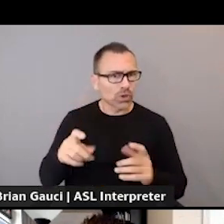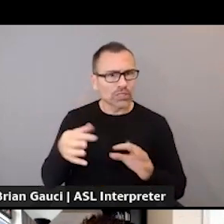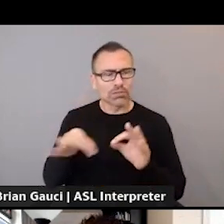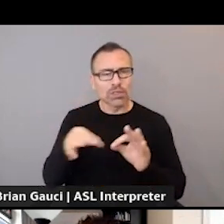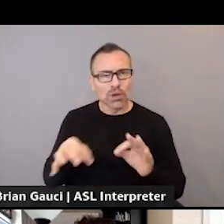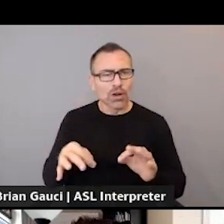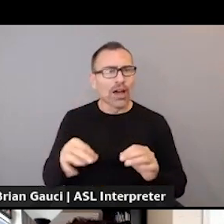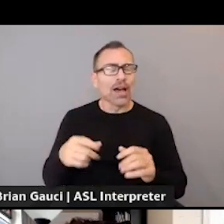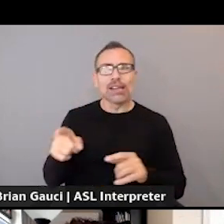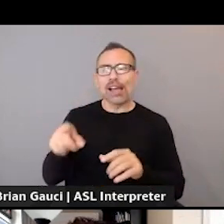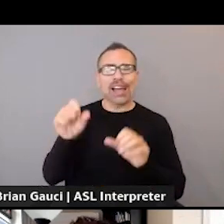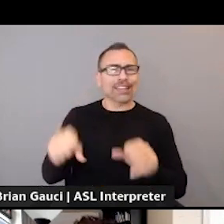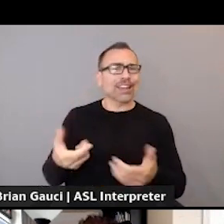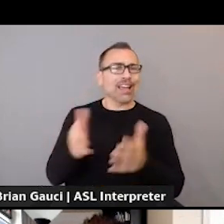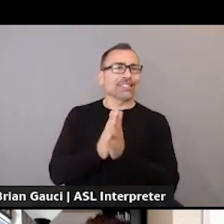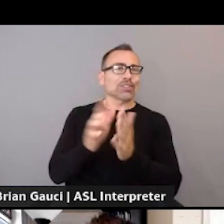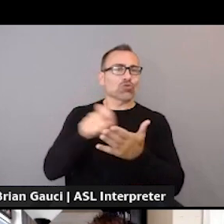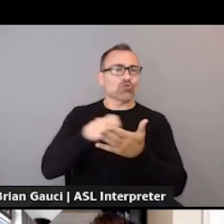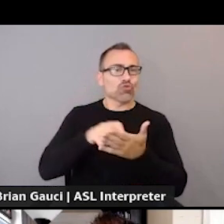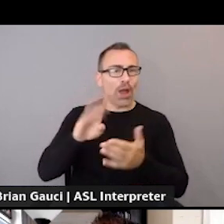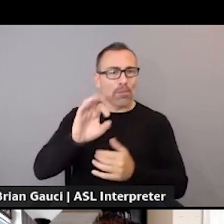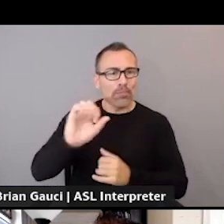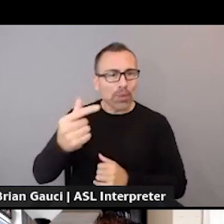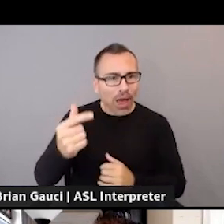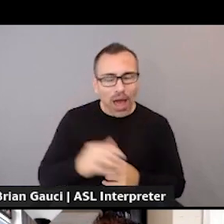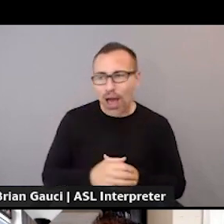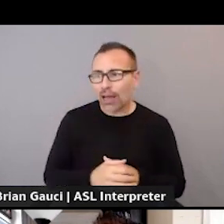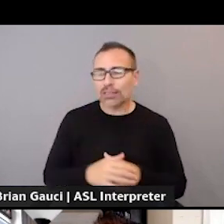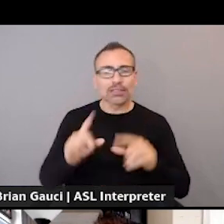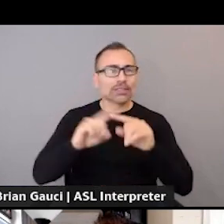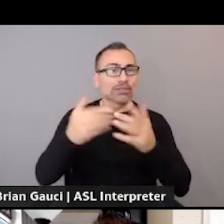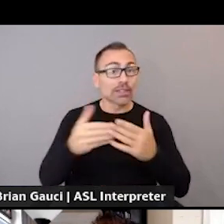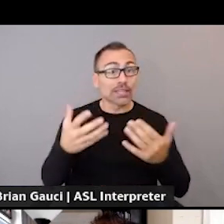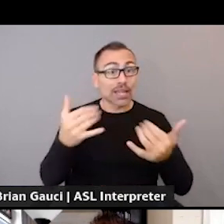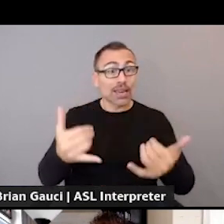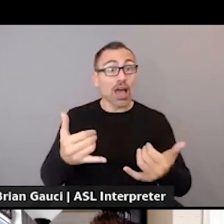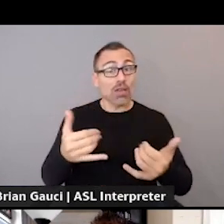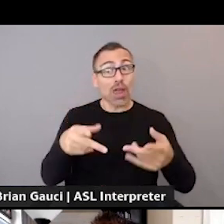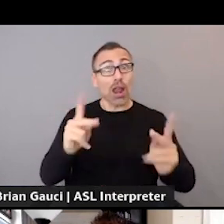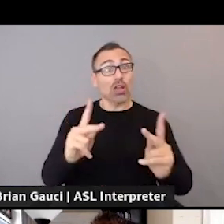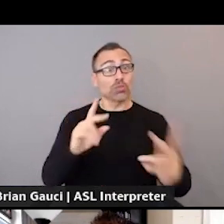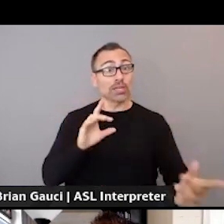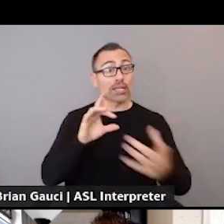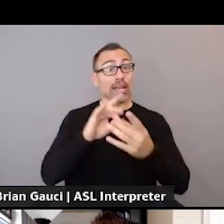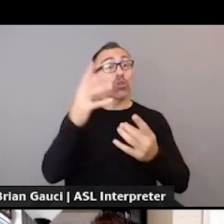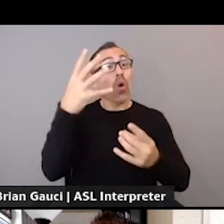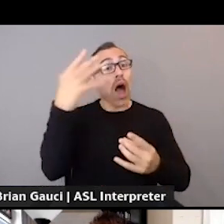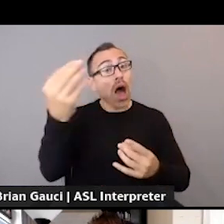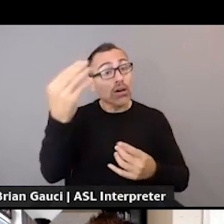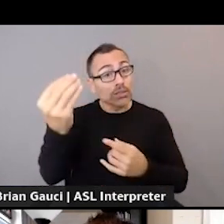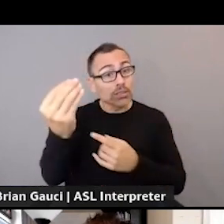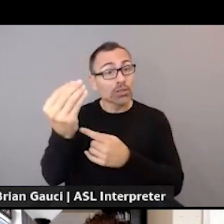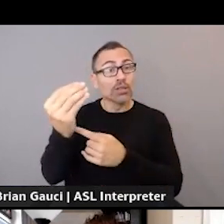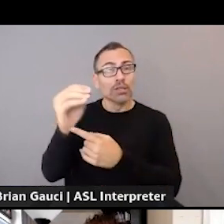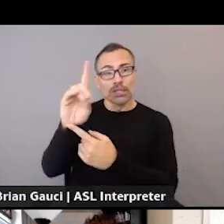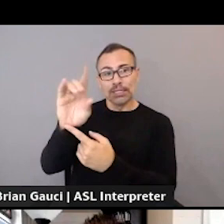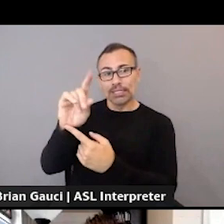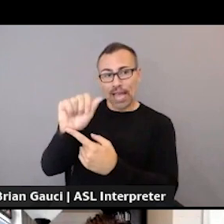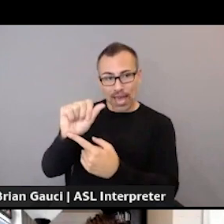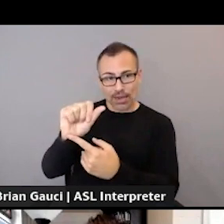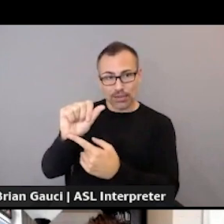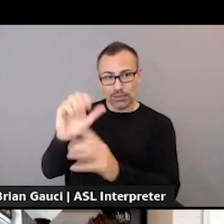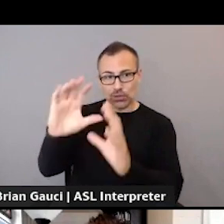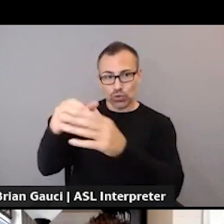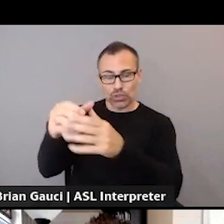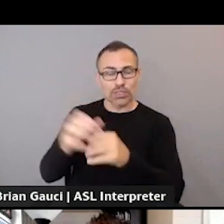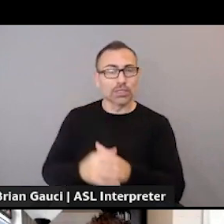different things that enable me to now connect to external data sources and, you know, have the models basically read everything for me and